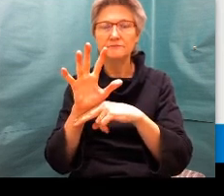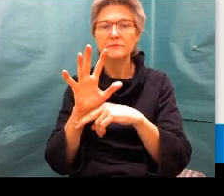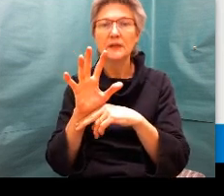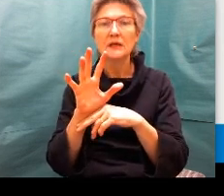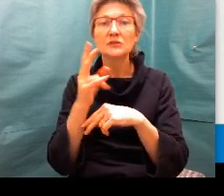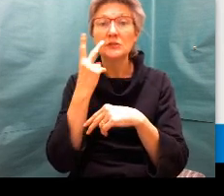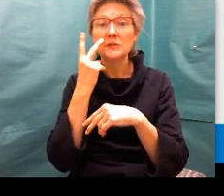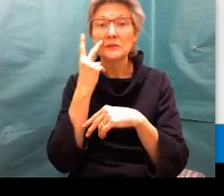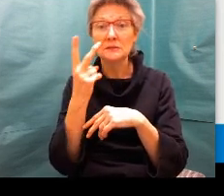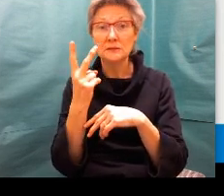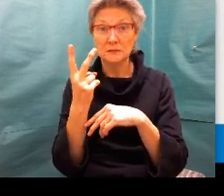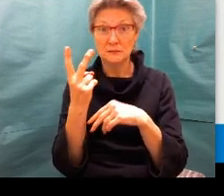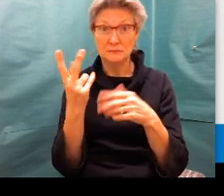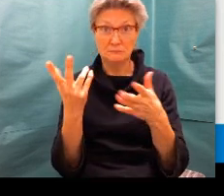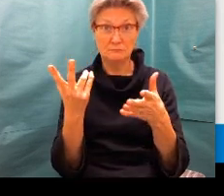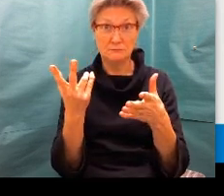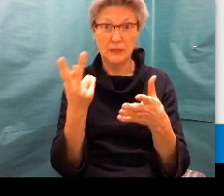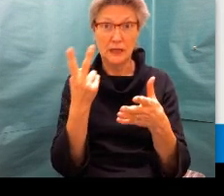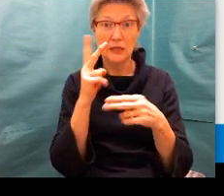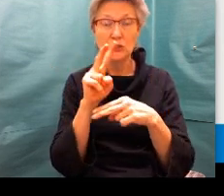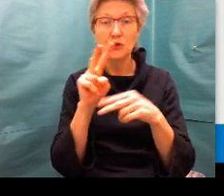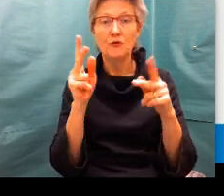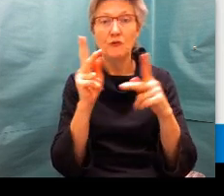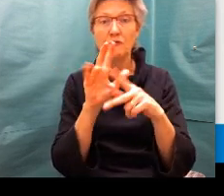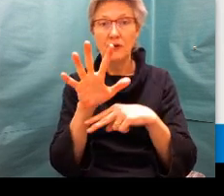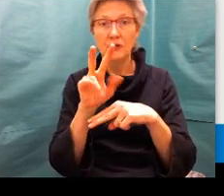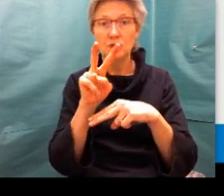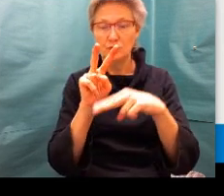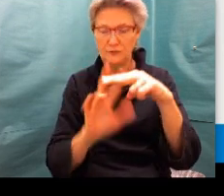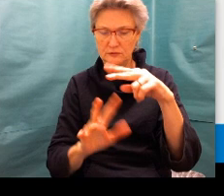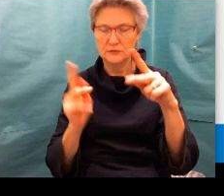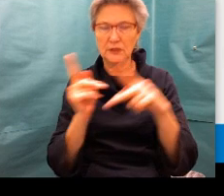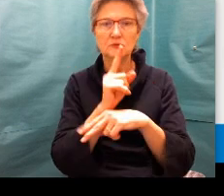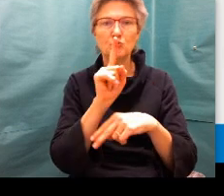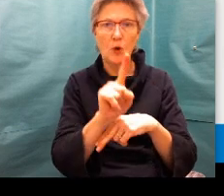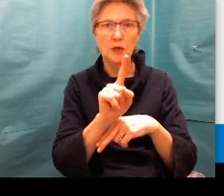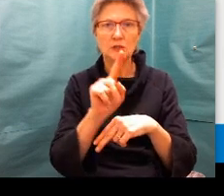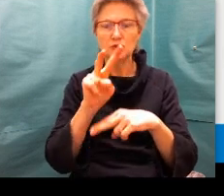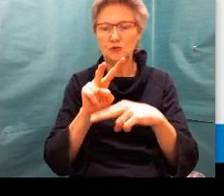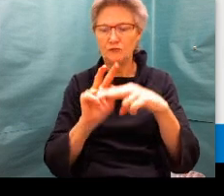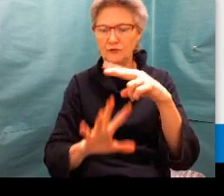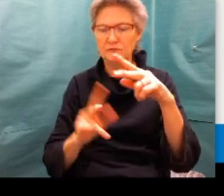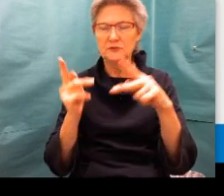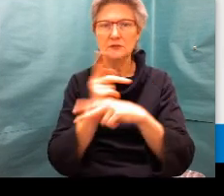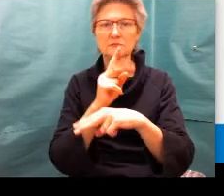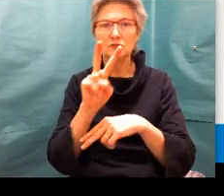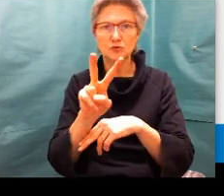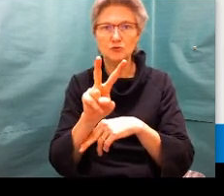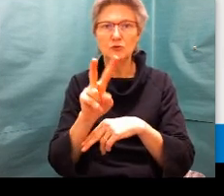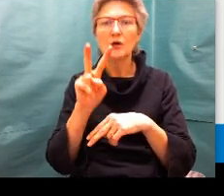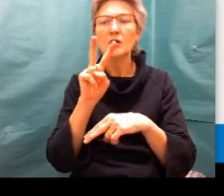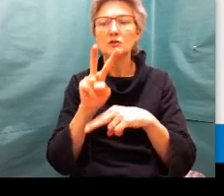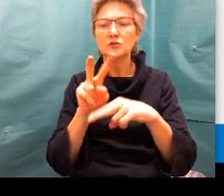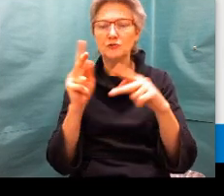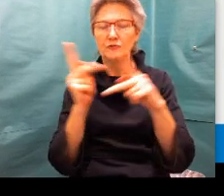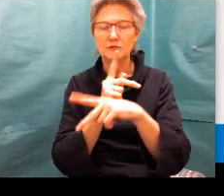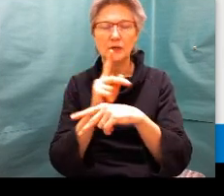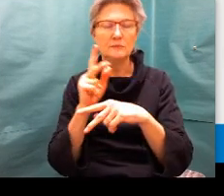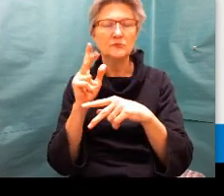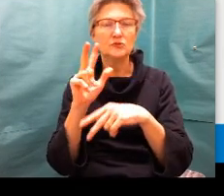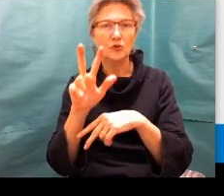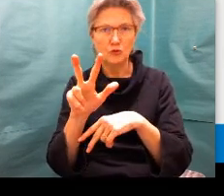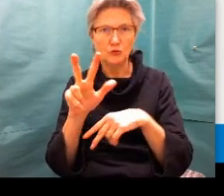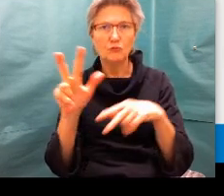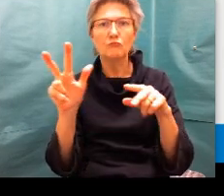So you'll see that I did 2/5 times 1, 2/5 times 2, times 3,